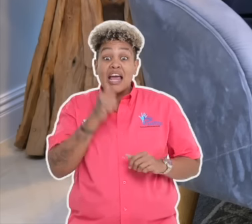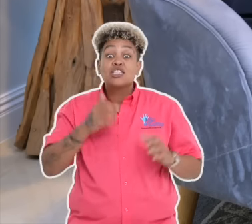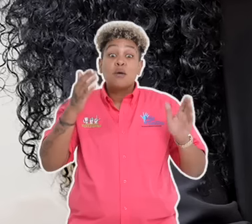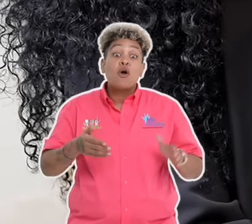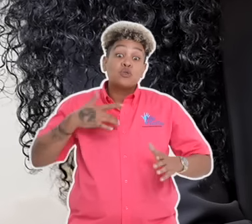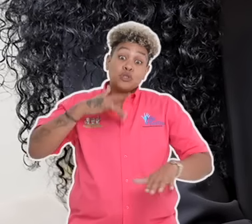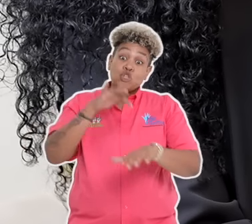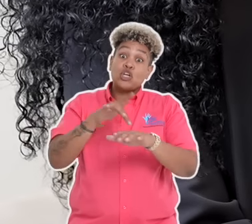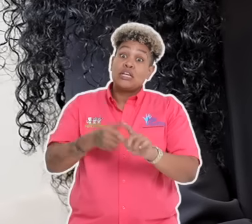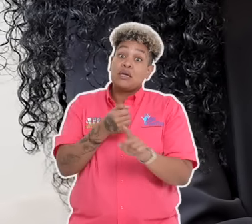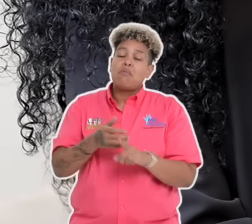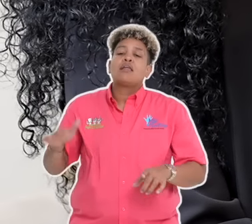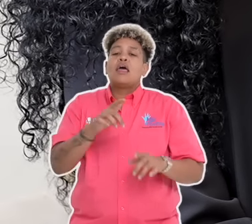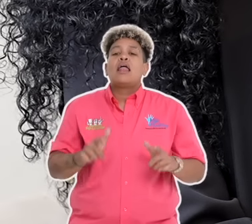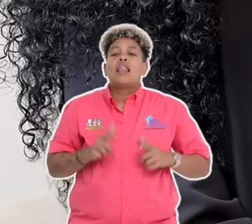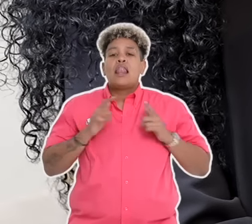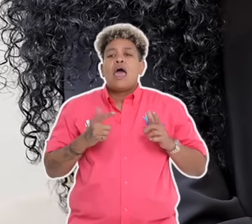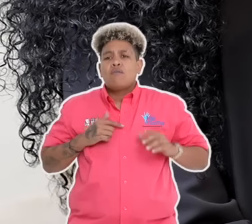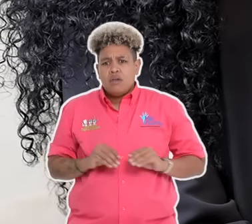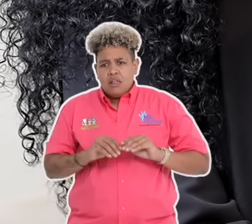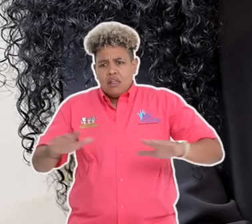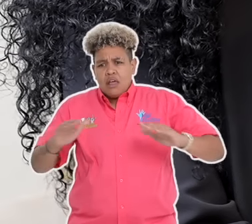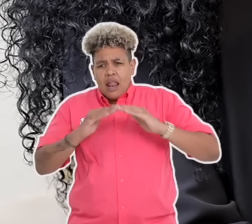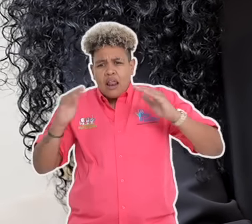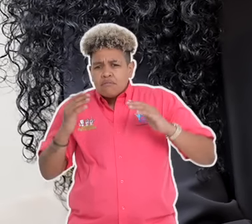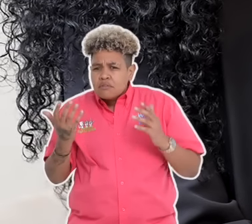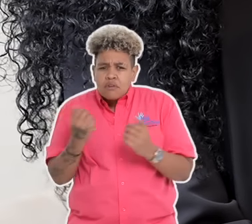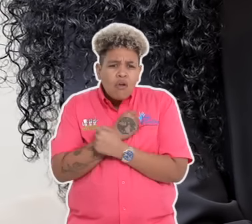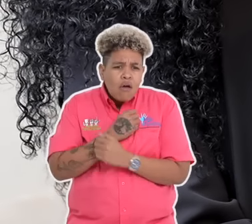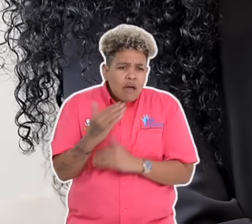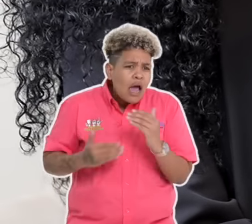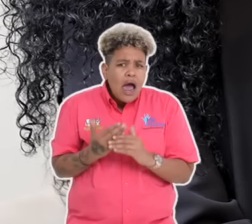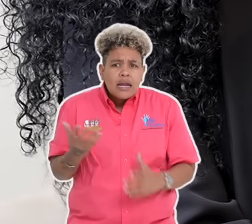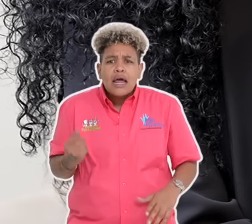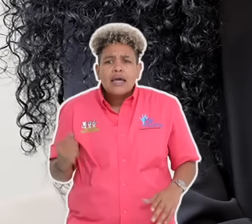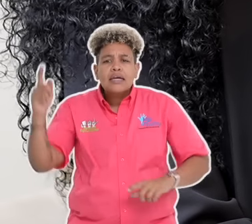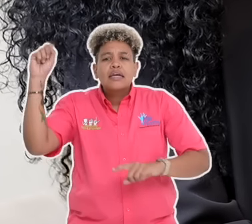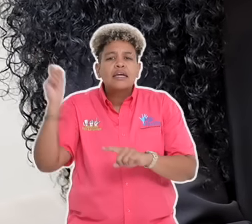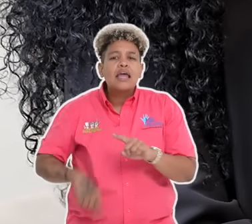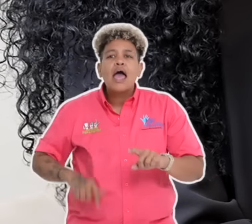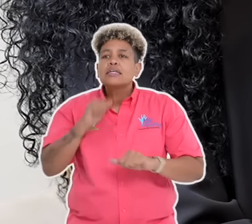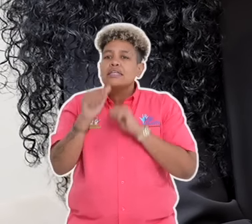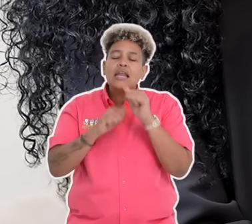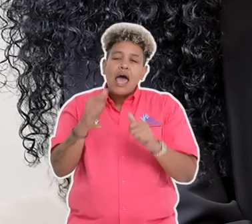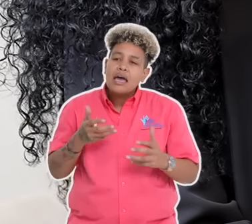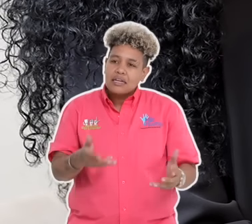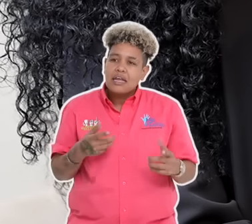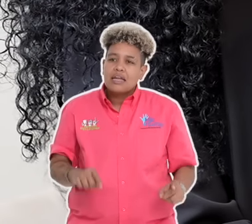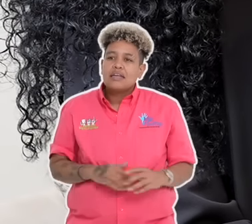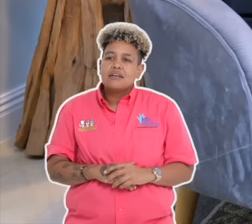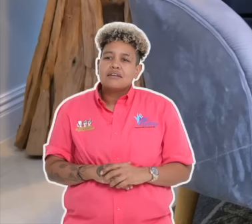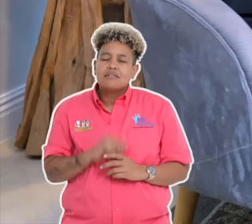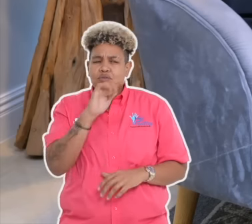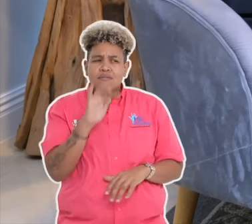patients and each person that we touch their lives, we inject so much love and kindness into them that it cannot be